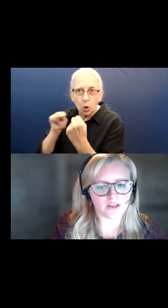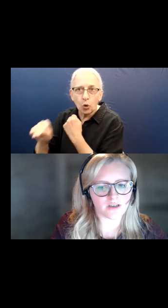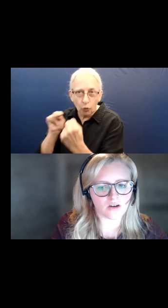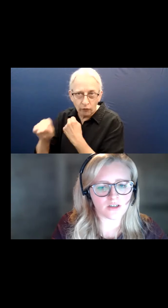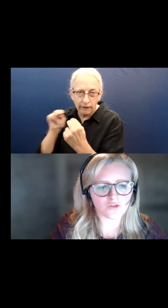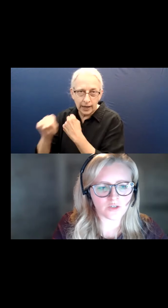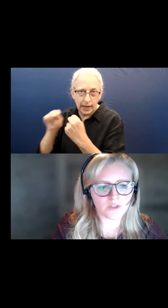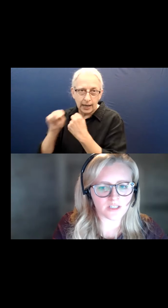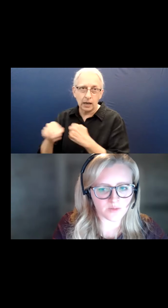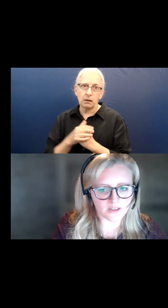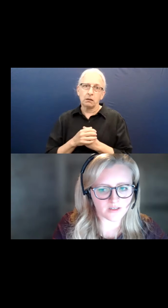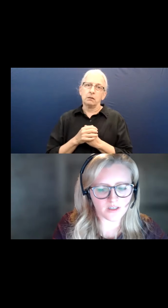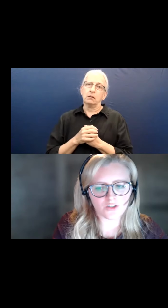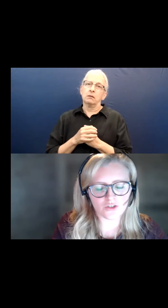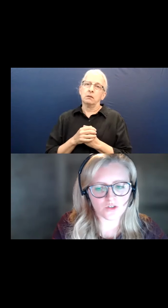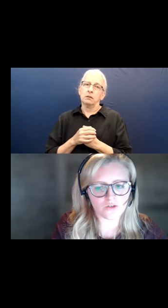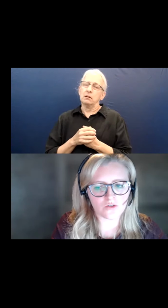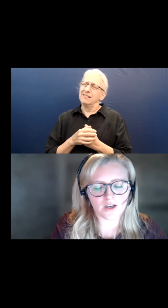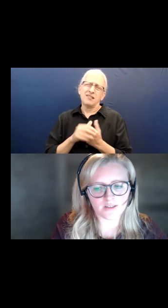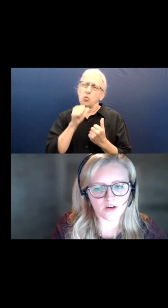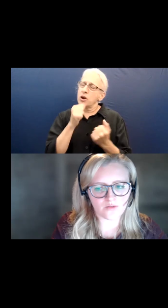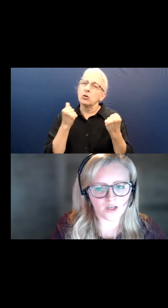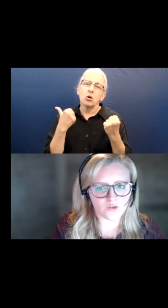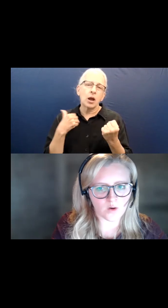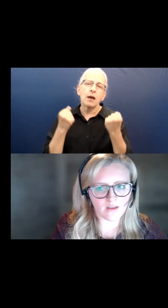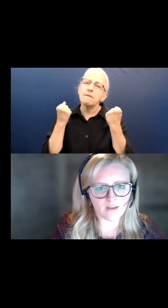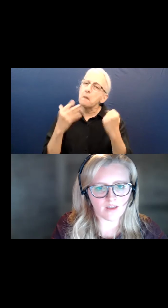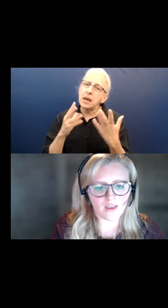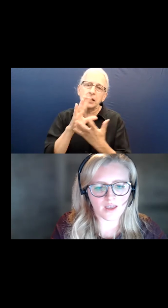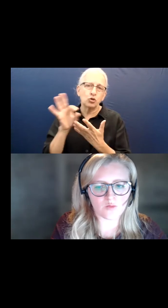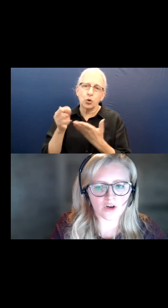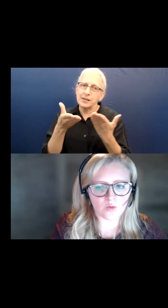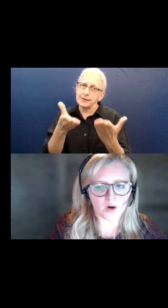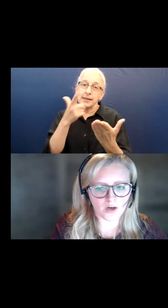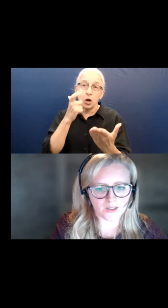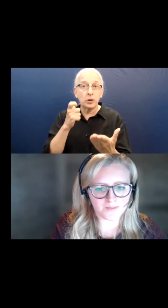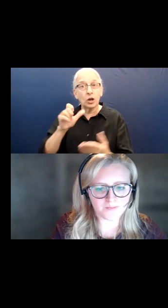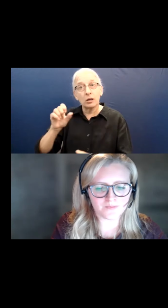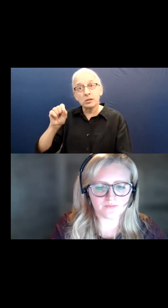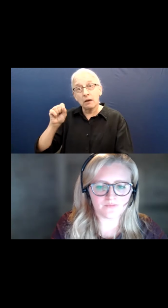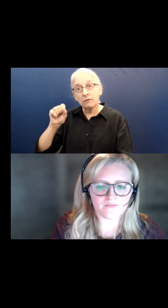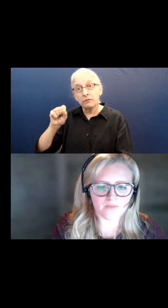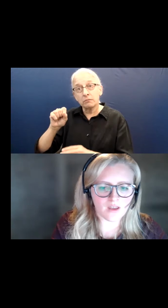this area are extremely limited due to SR 520 and Marymore Park.